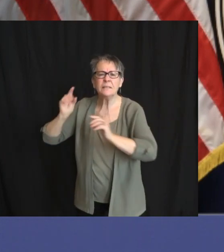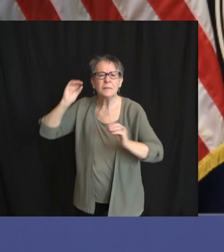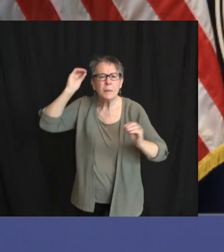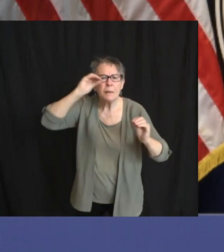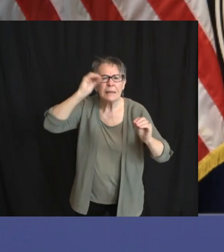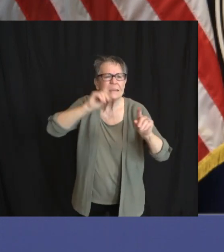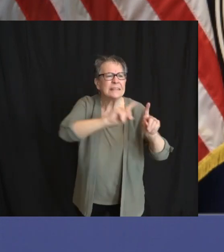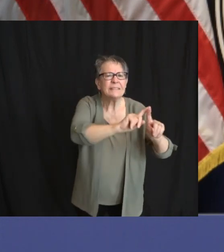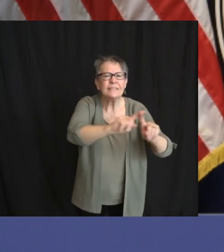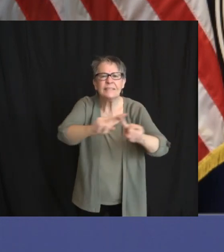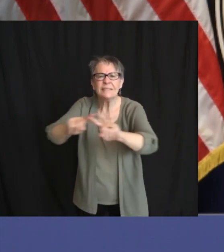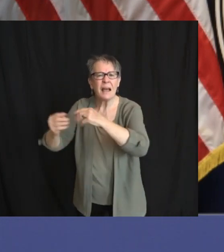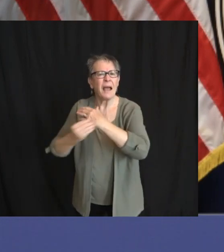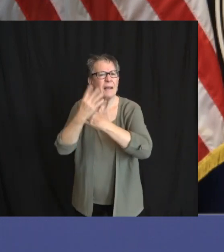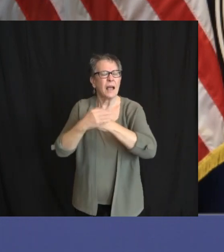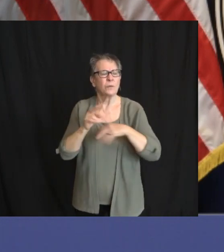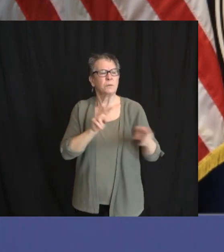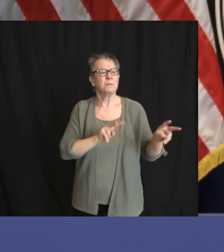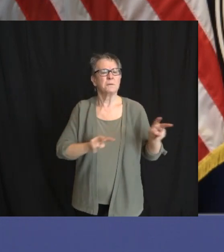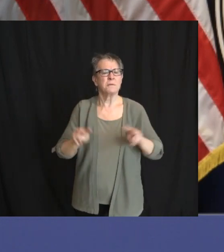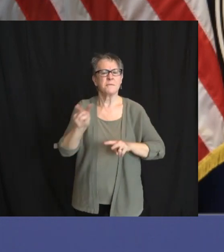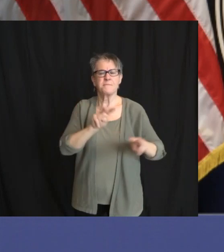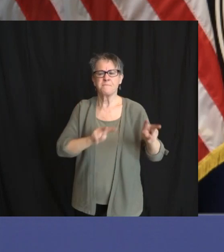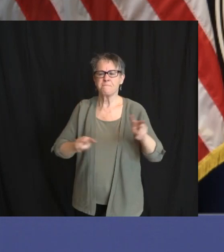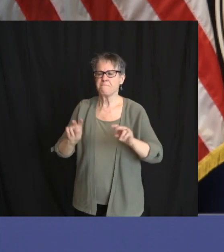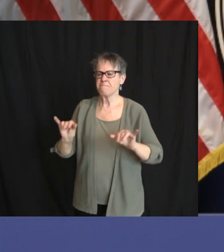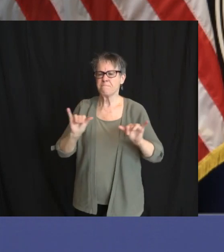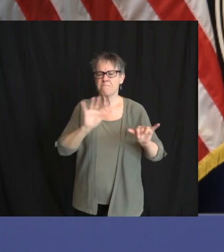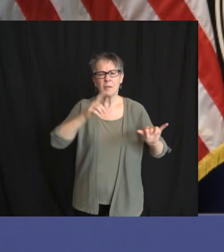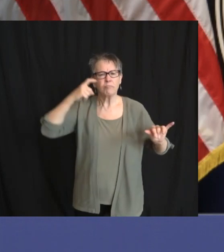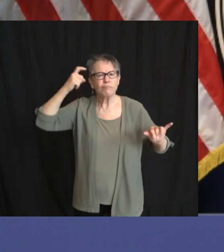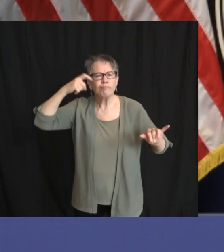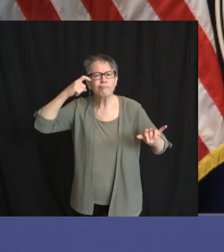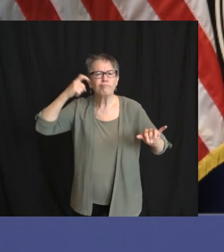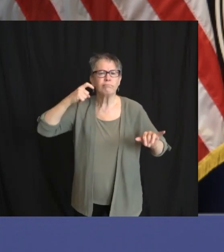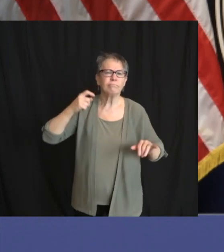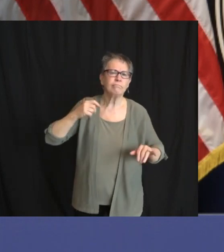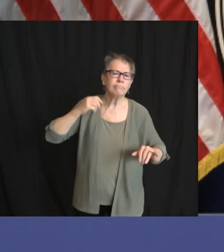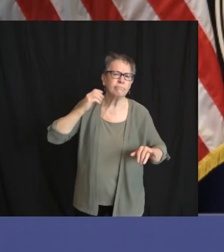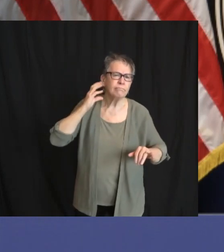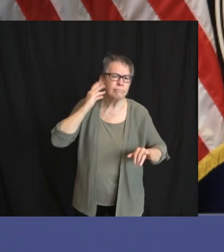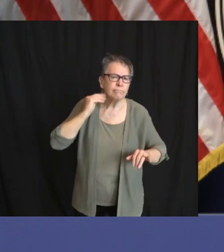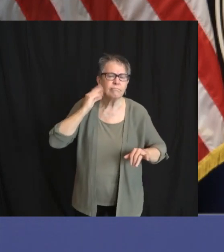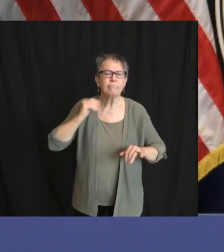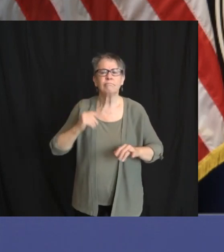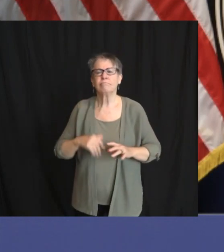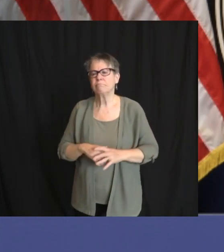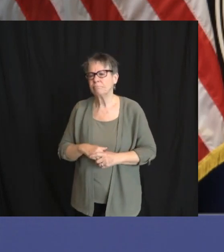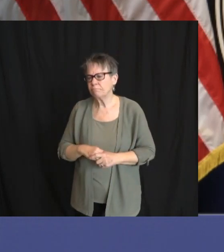need folks who have, in many cases, seen it all, done it all from a different angle.